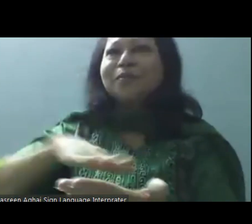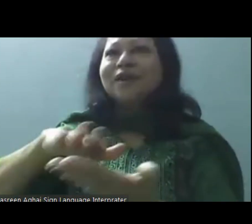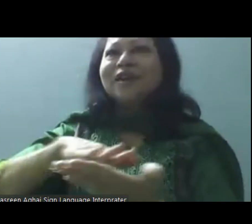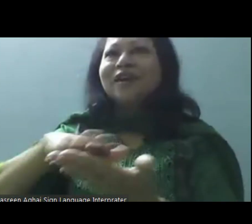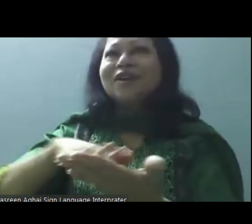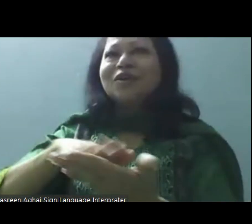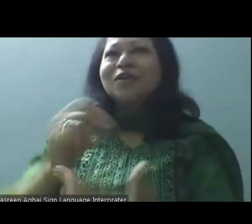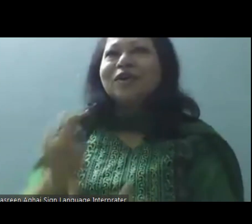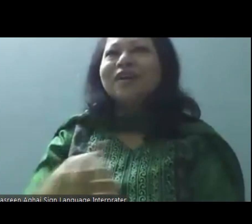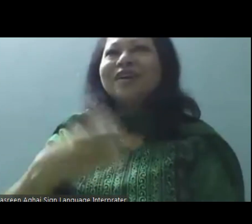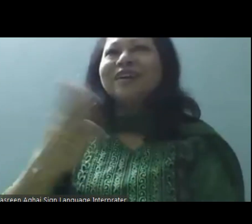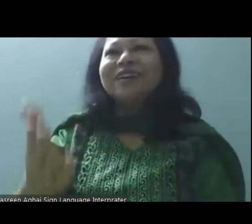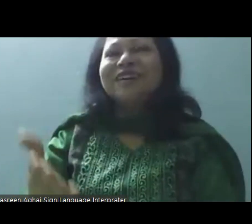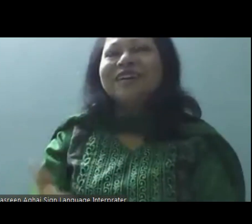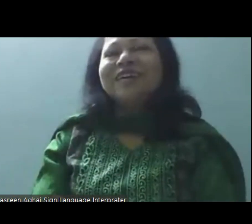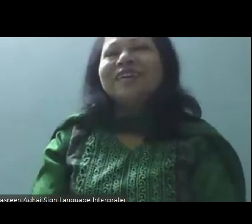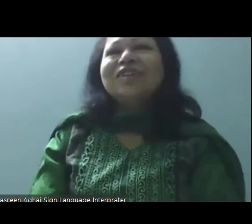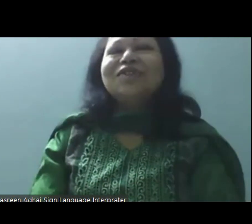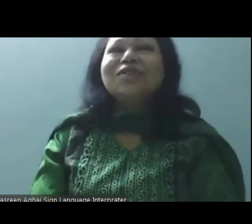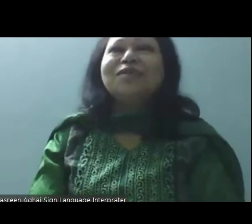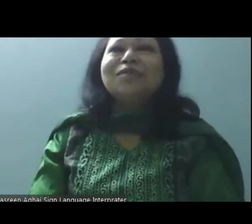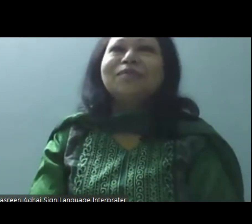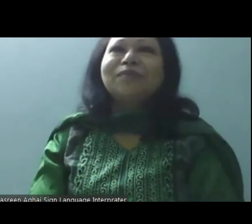wish to have